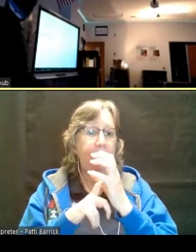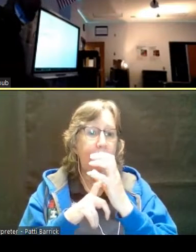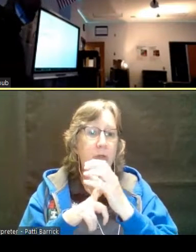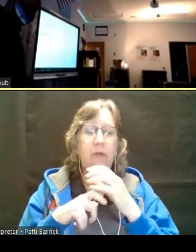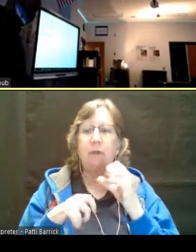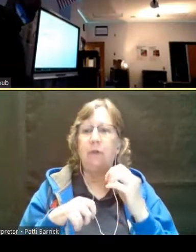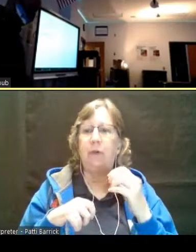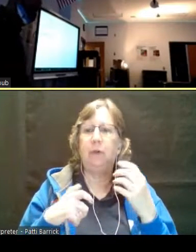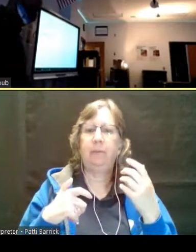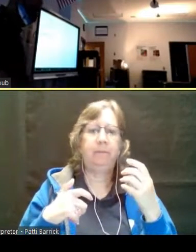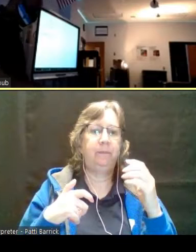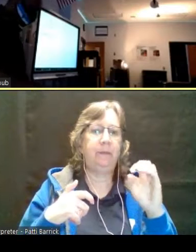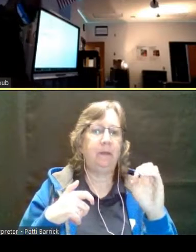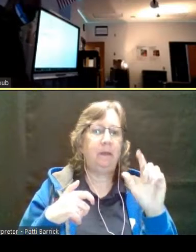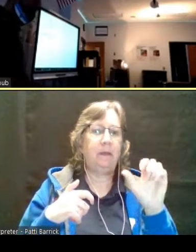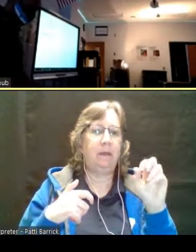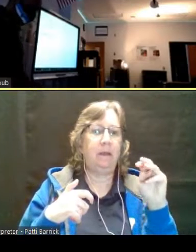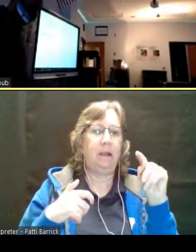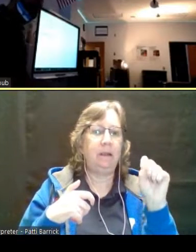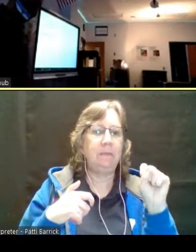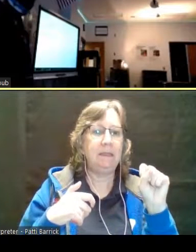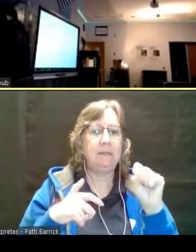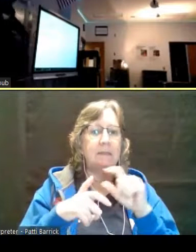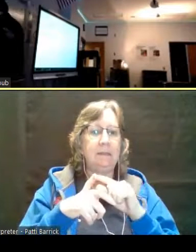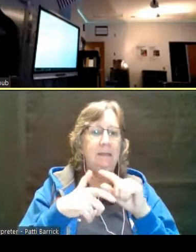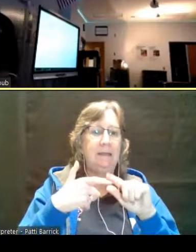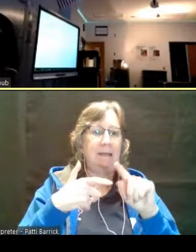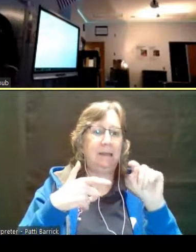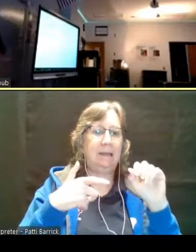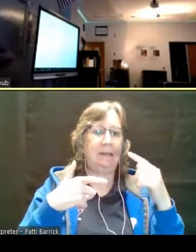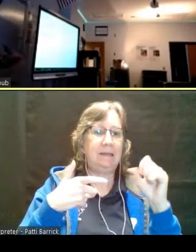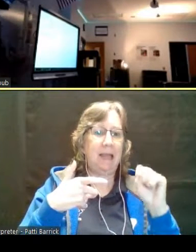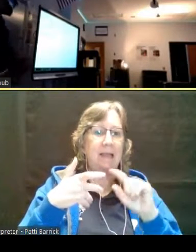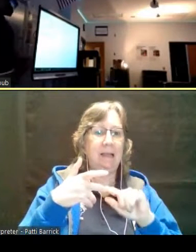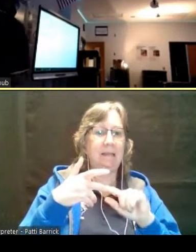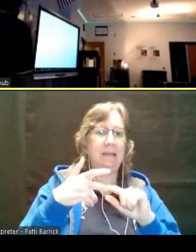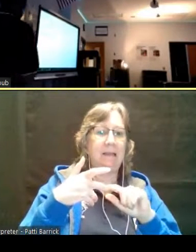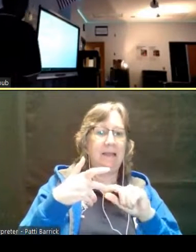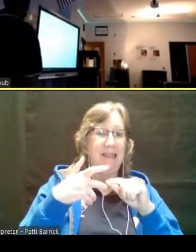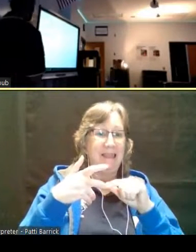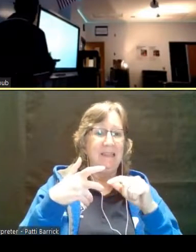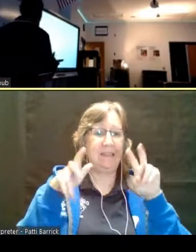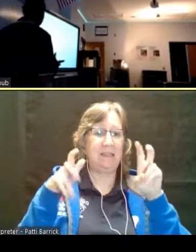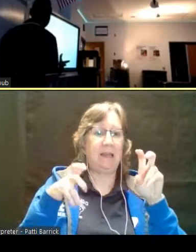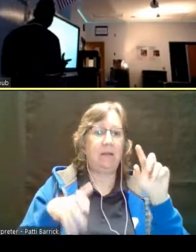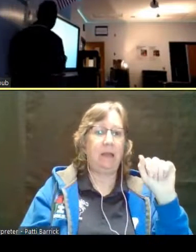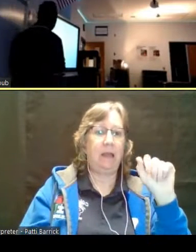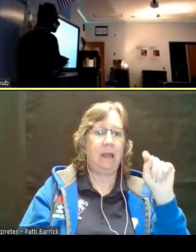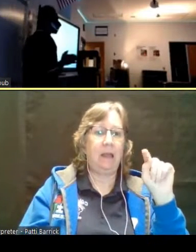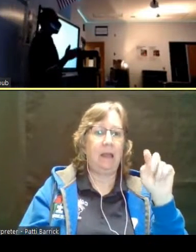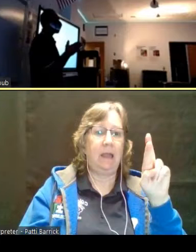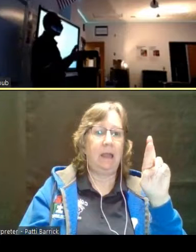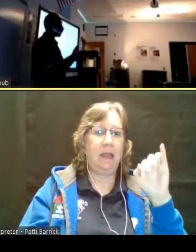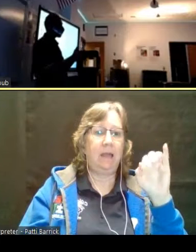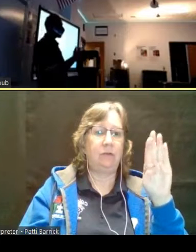tags, and the last one is attributes. Before we move on, do you guys have any question on what a tag is? Or I'm